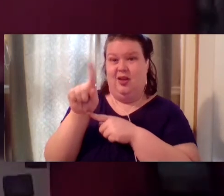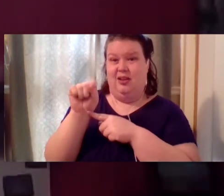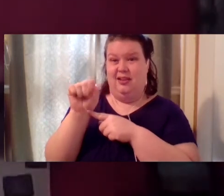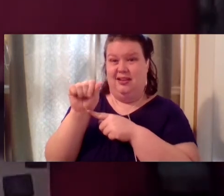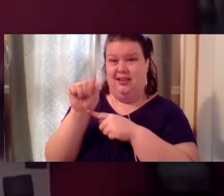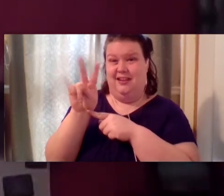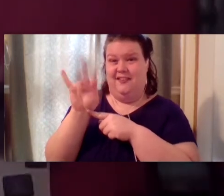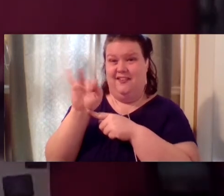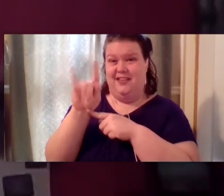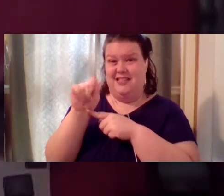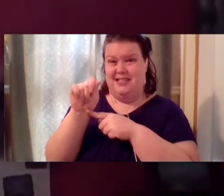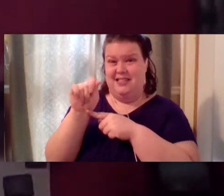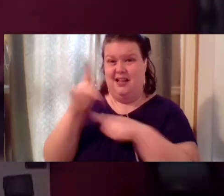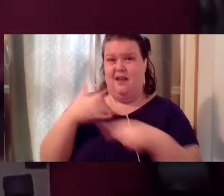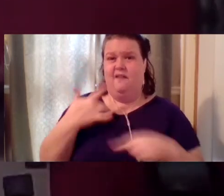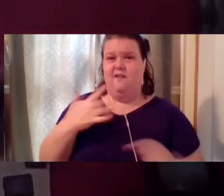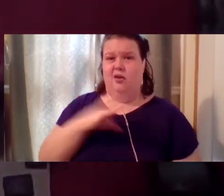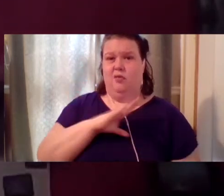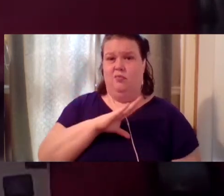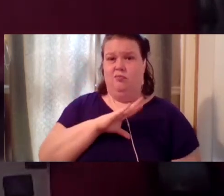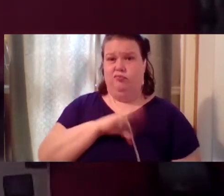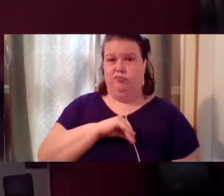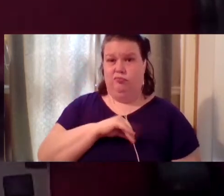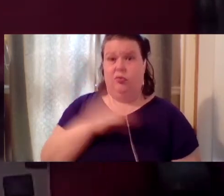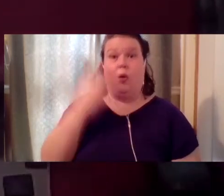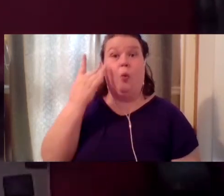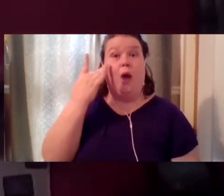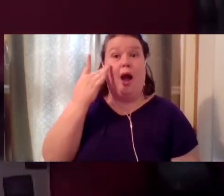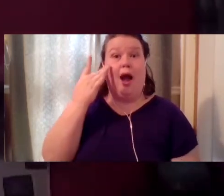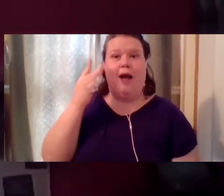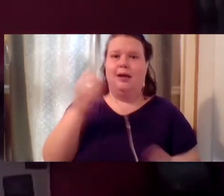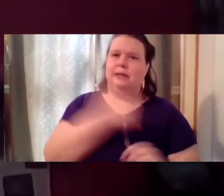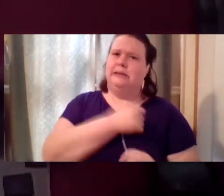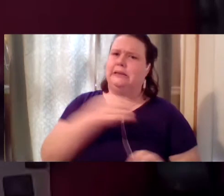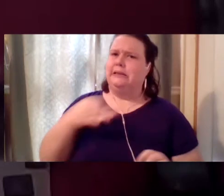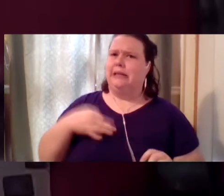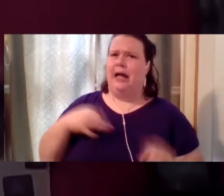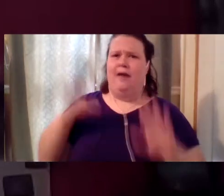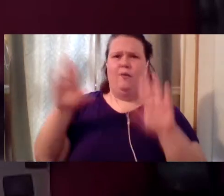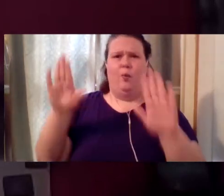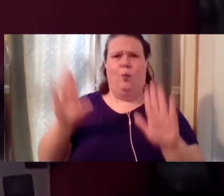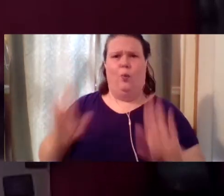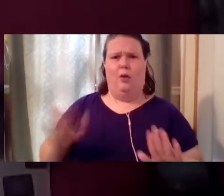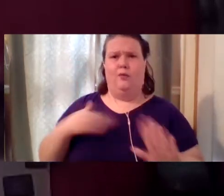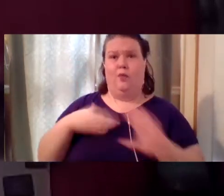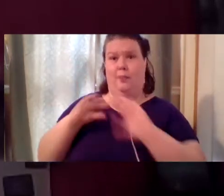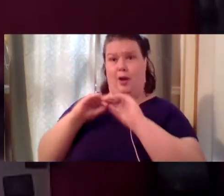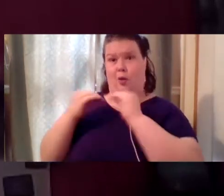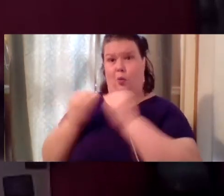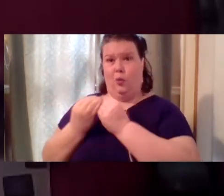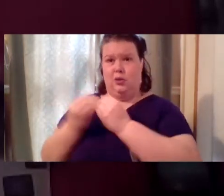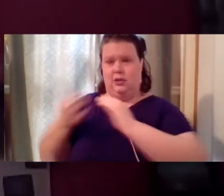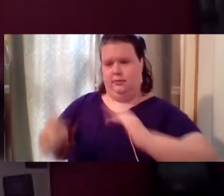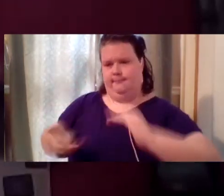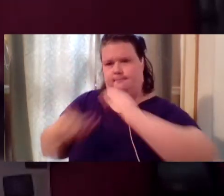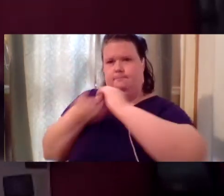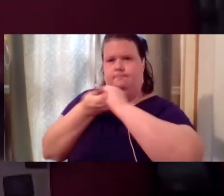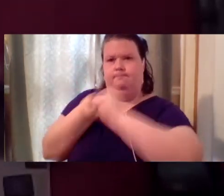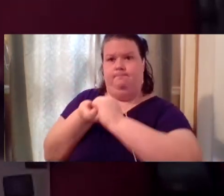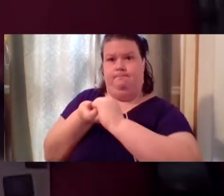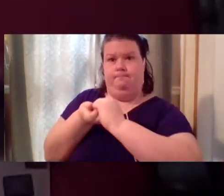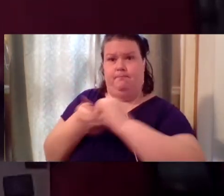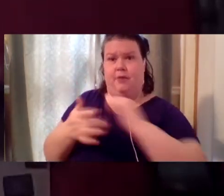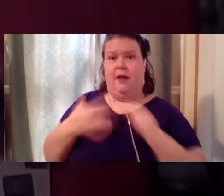because I know the wonderful staff that's over there. My organization works closely with them. I feel like they've made tremendous